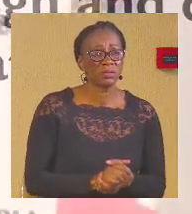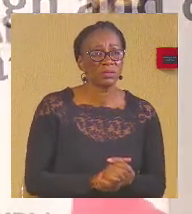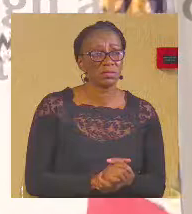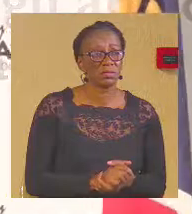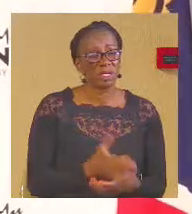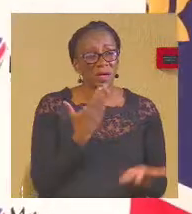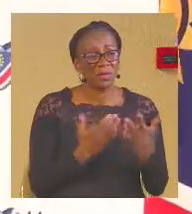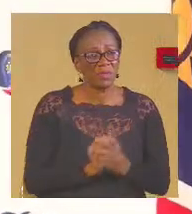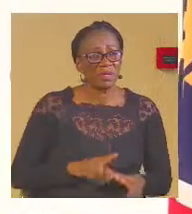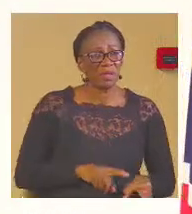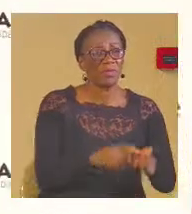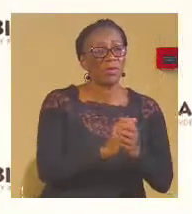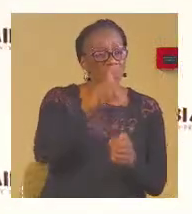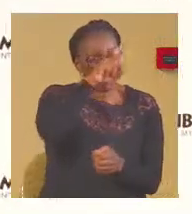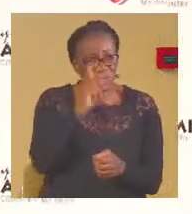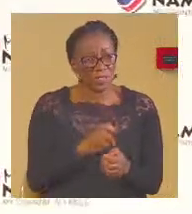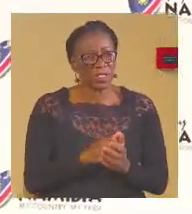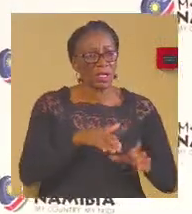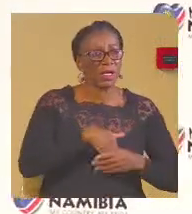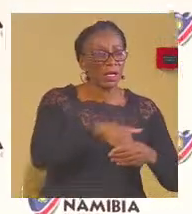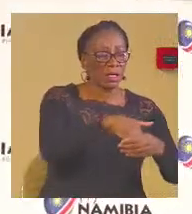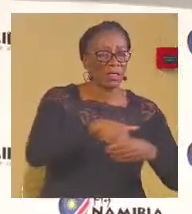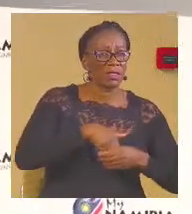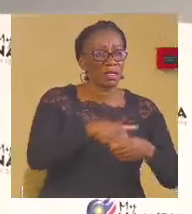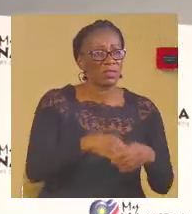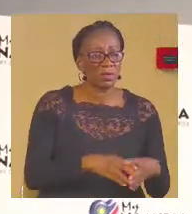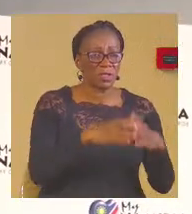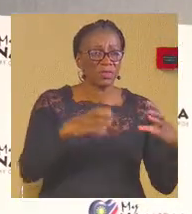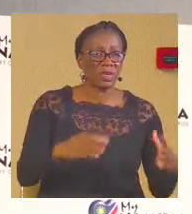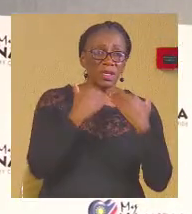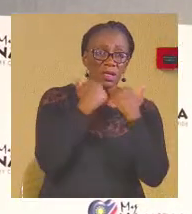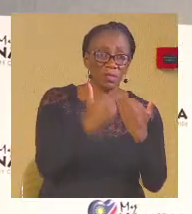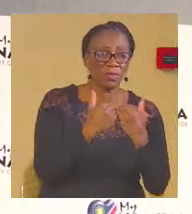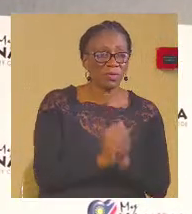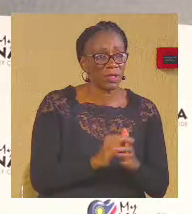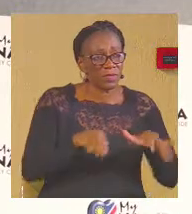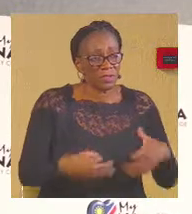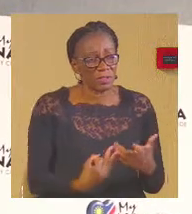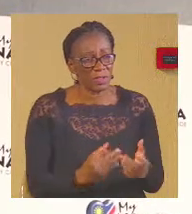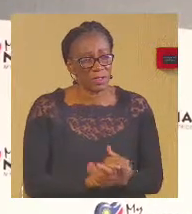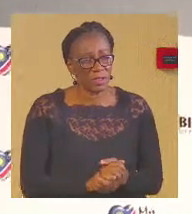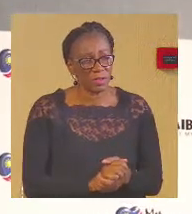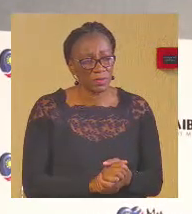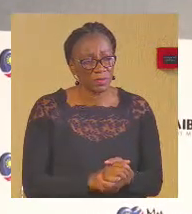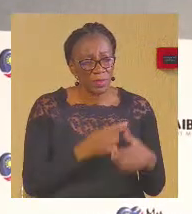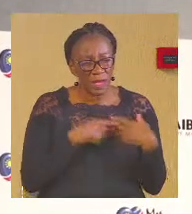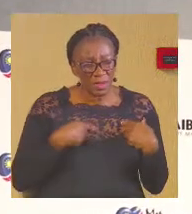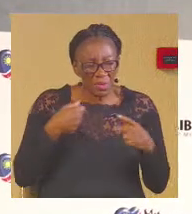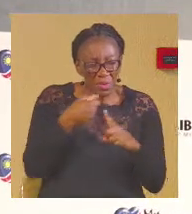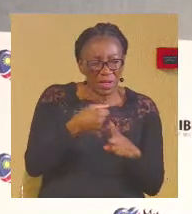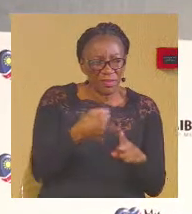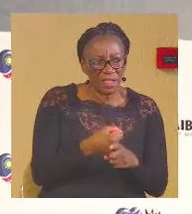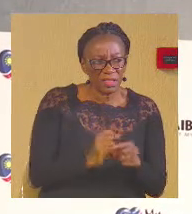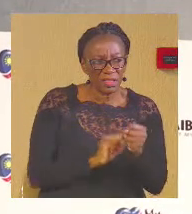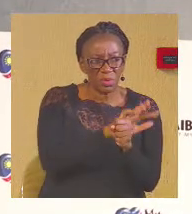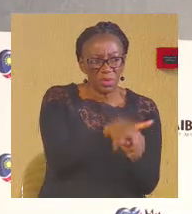question. Transport is very key as far as infrastructure is concerned. As a country, when we are fighting for this pandemic, of course, we